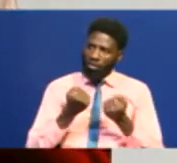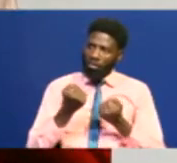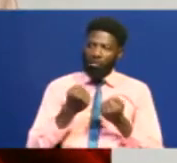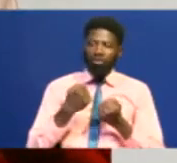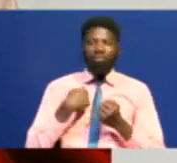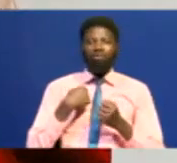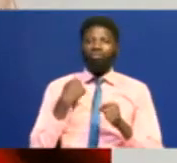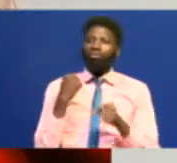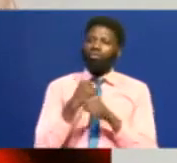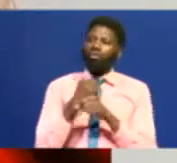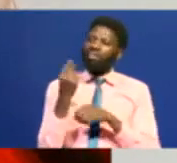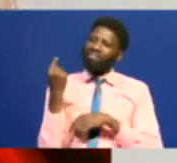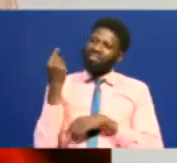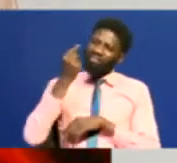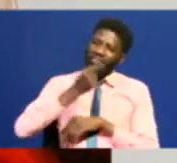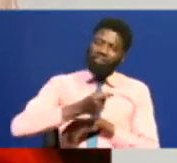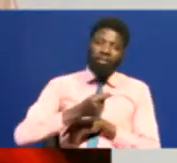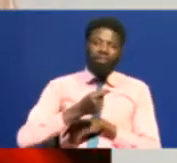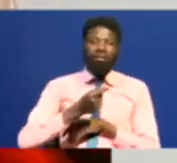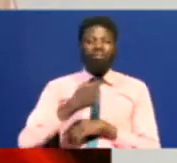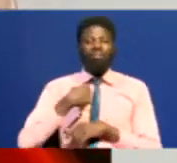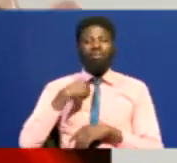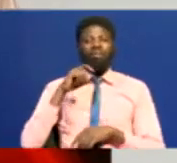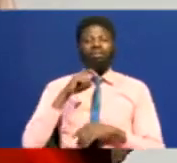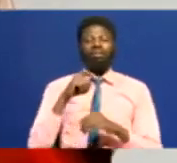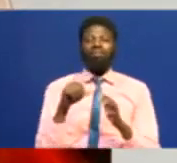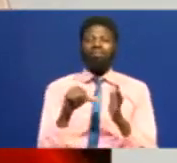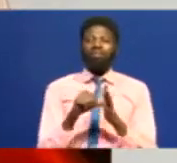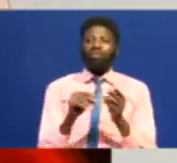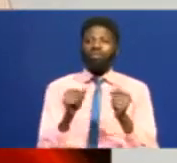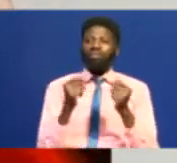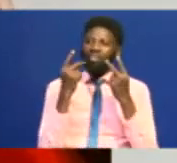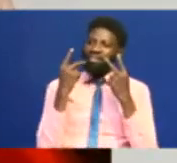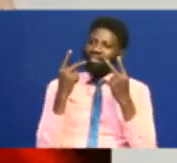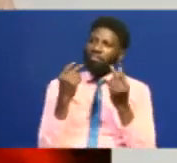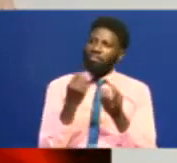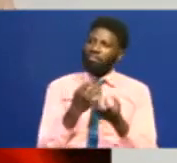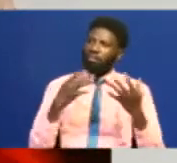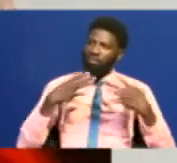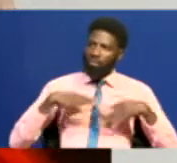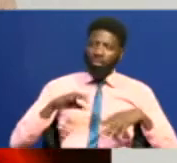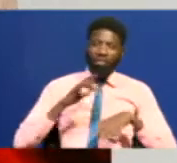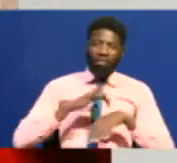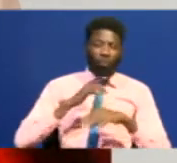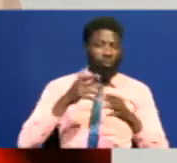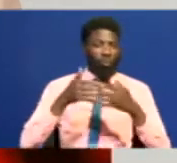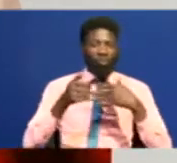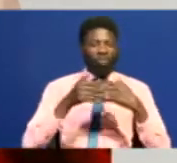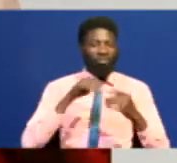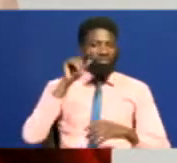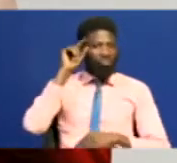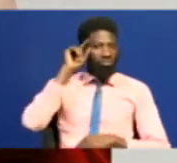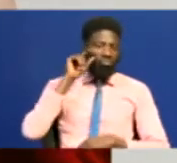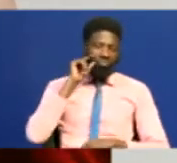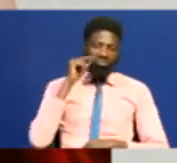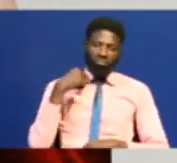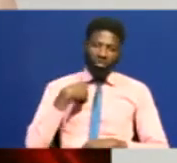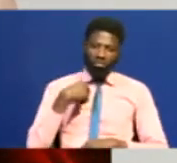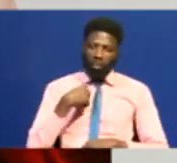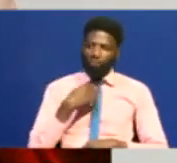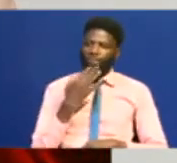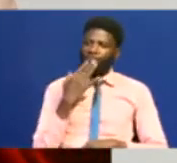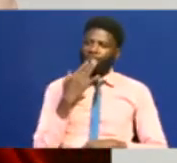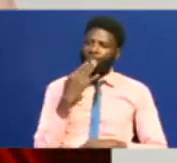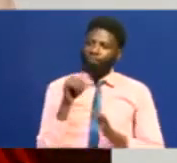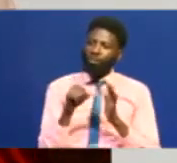job, and I needed to solve a problem. And this is a problem that I saw affecting many people, you know, regardless of gender. So I went forth to, you know, solve